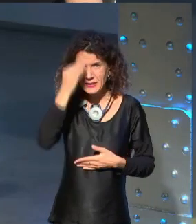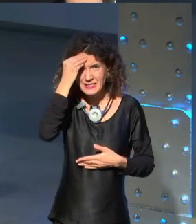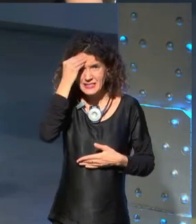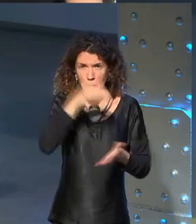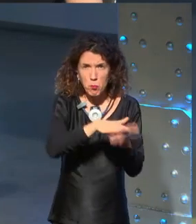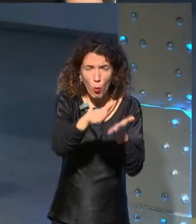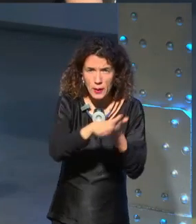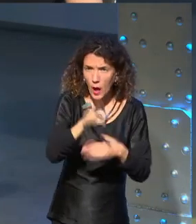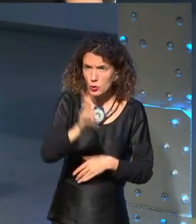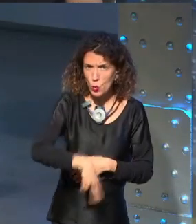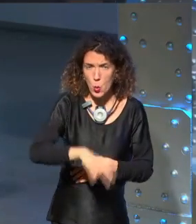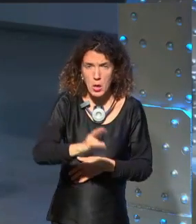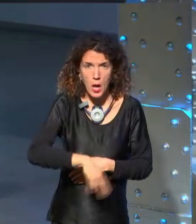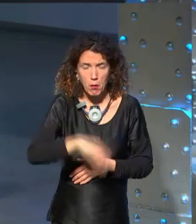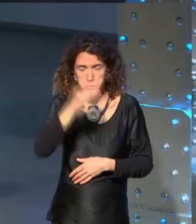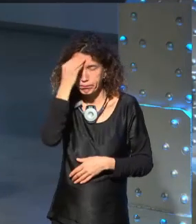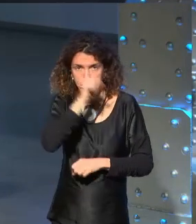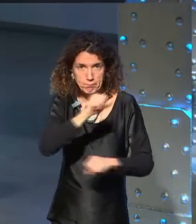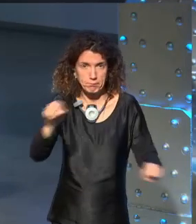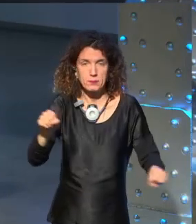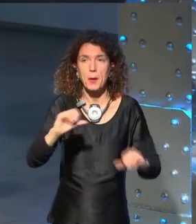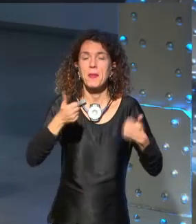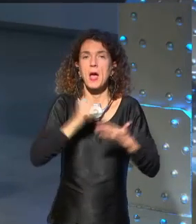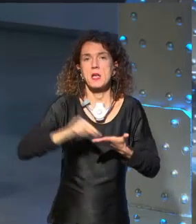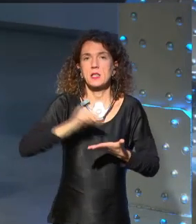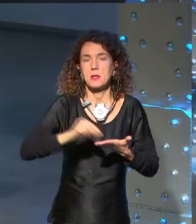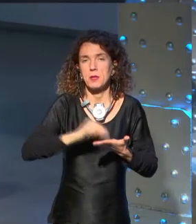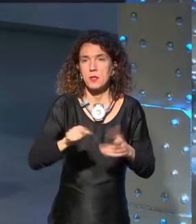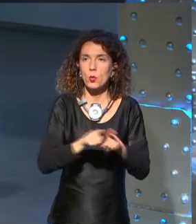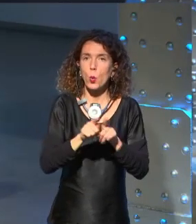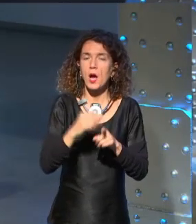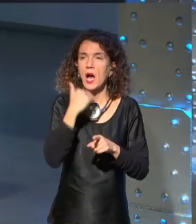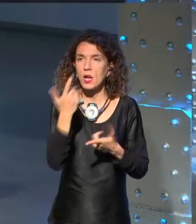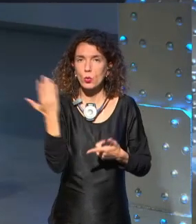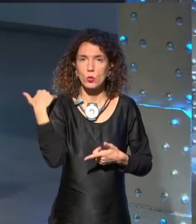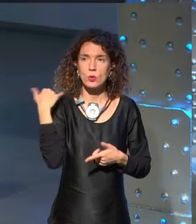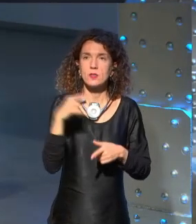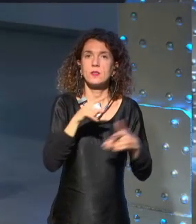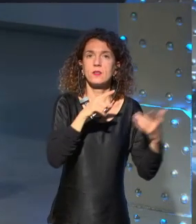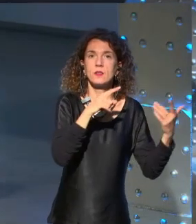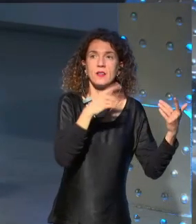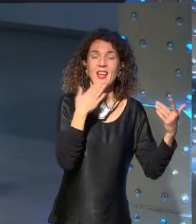didn't start writing any of this stuff till I was over 65. I mean, that's